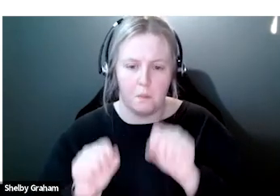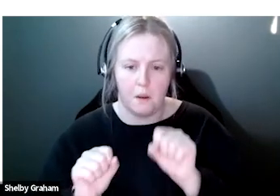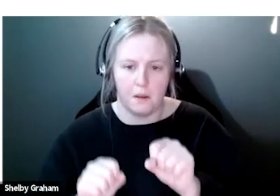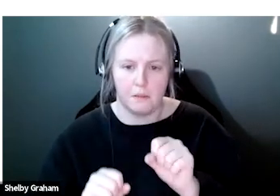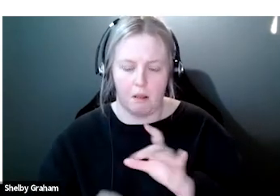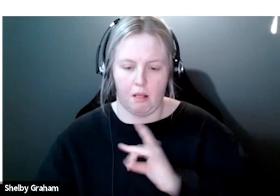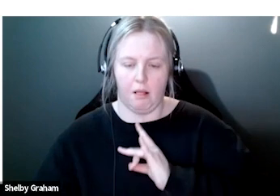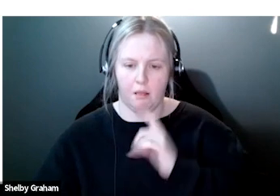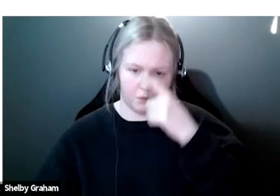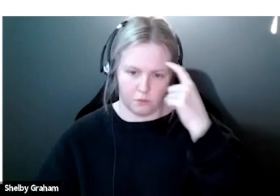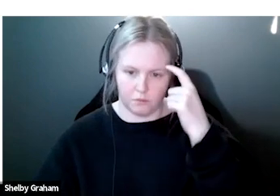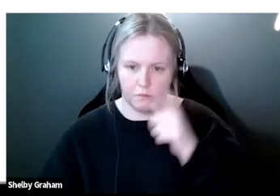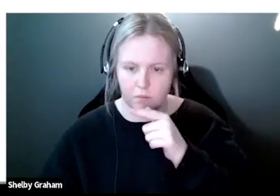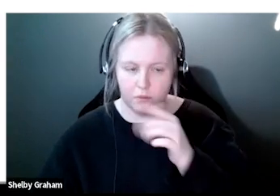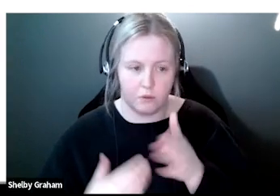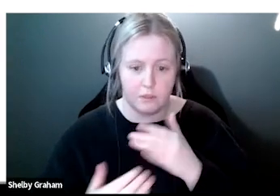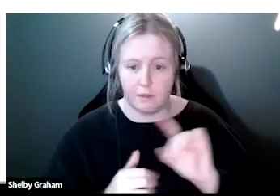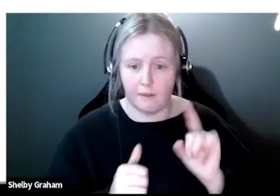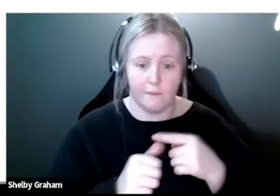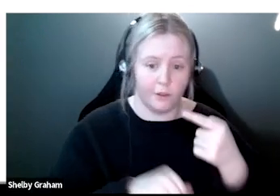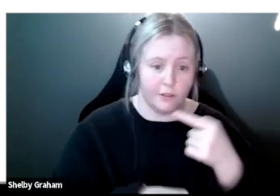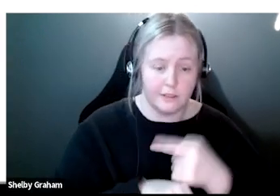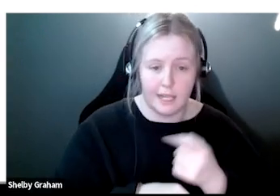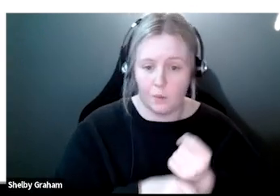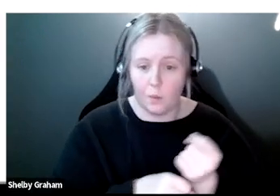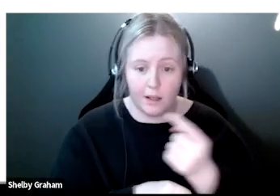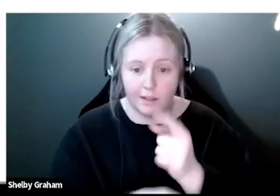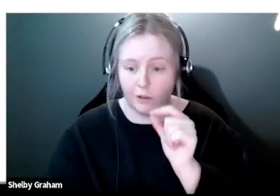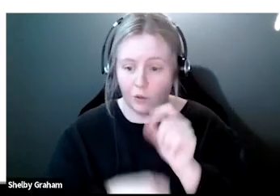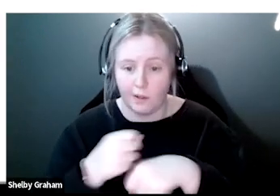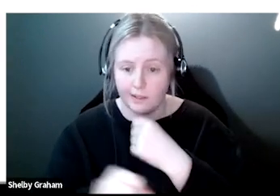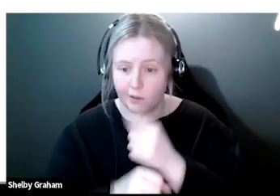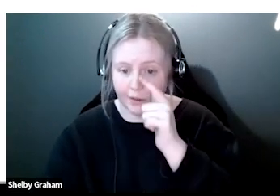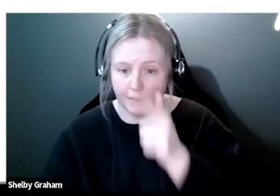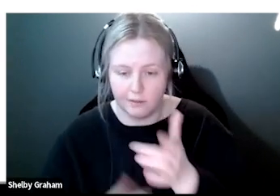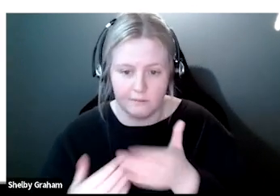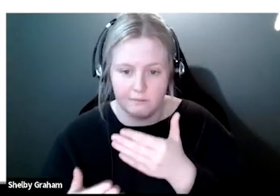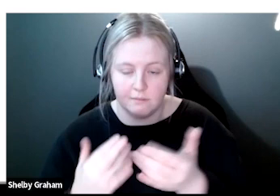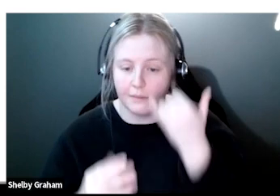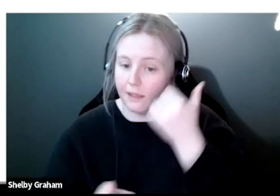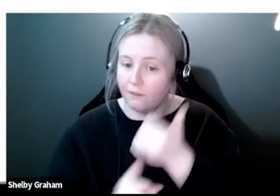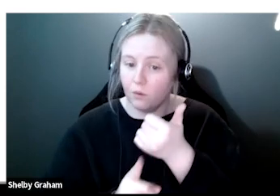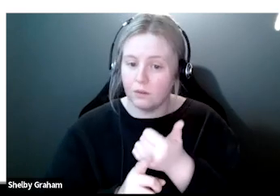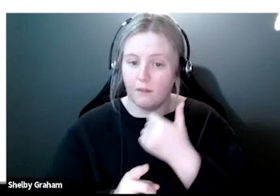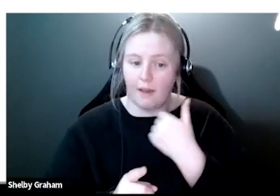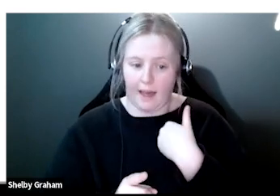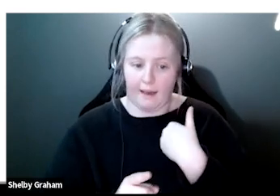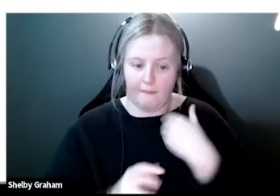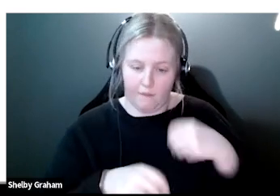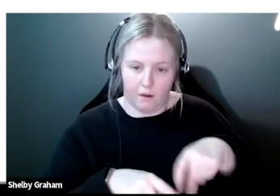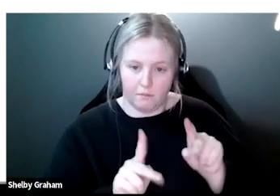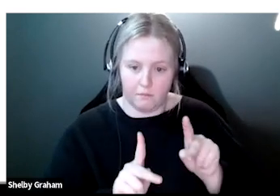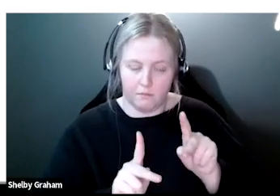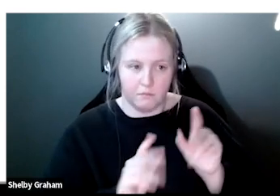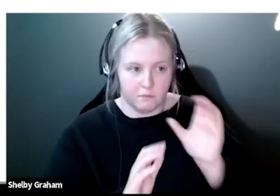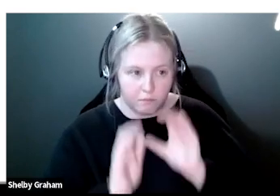day 151 or 20 years later, if you have an opportunity to seek